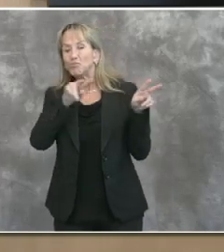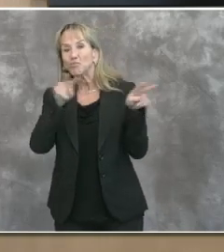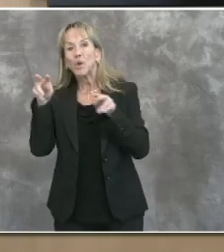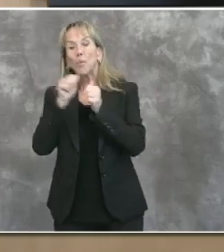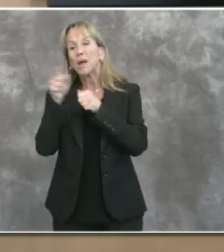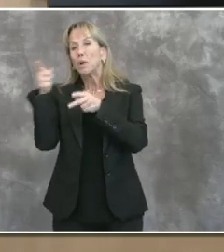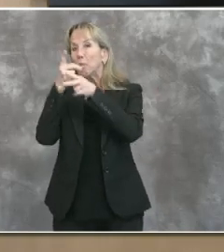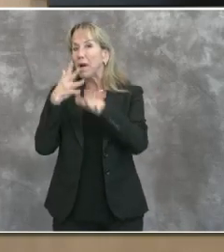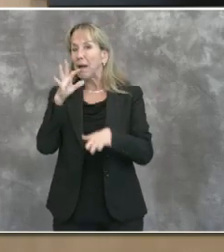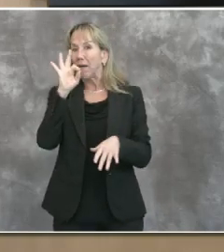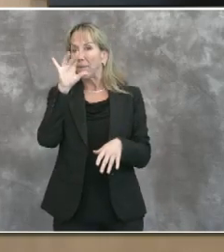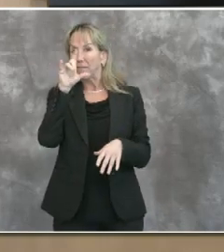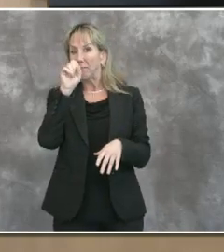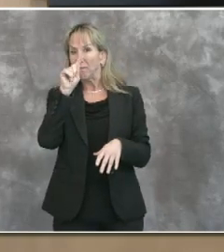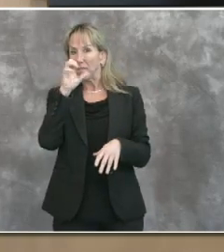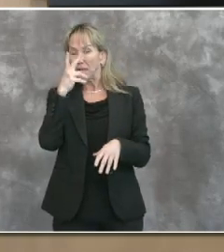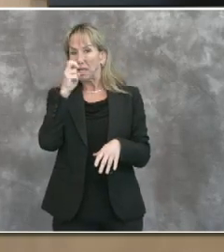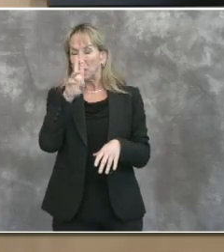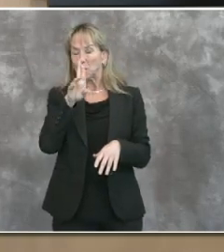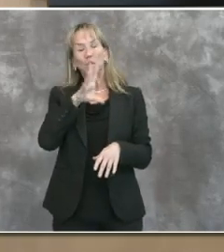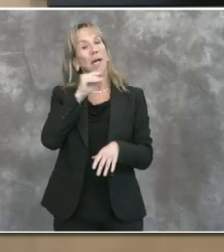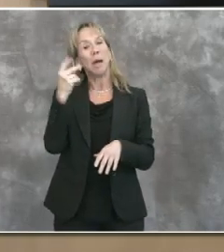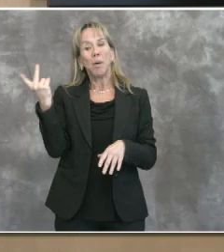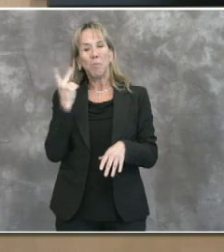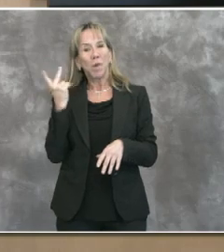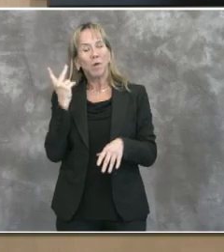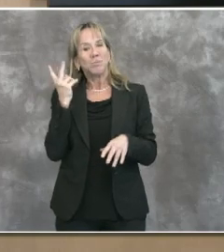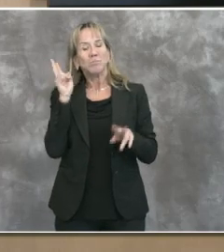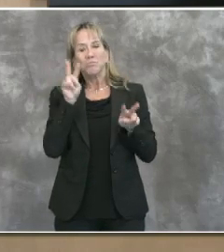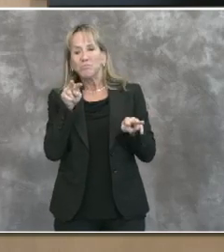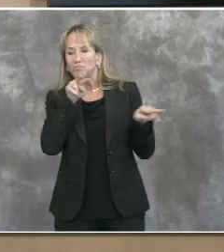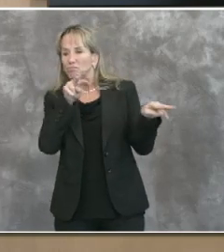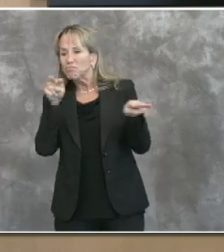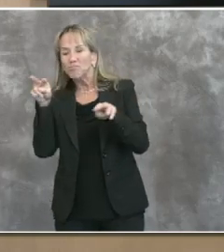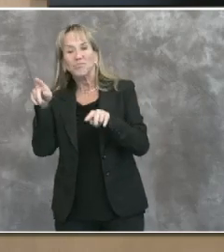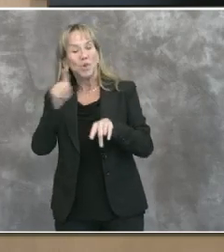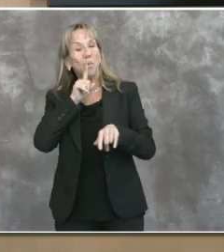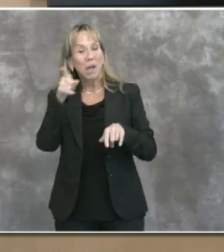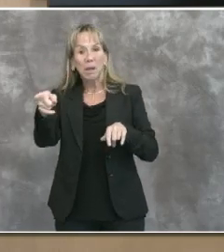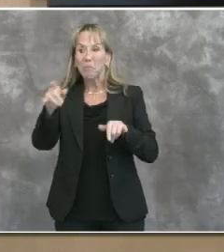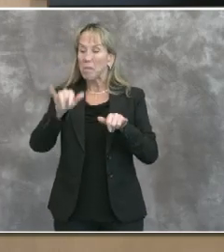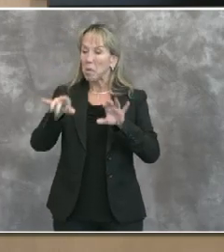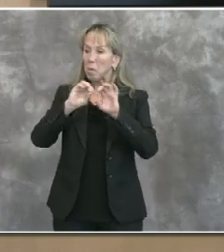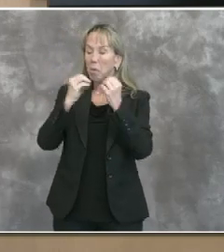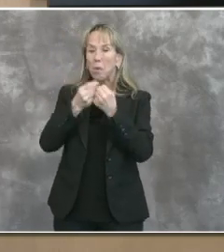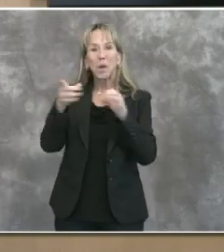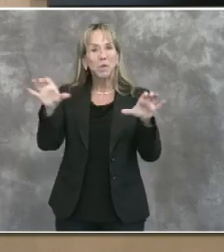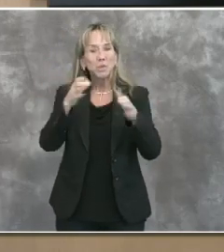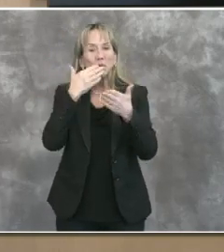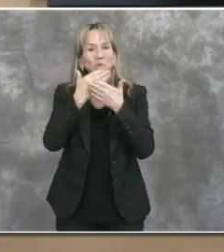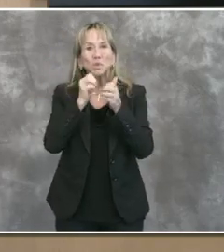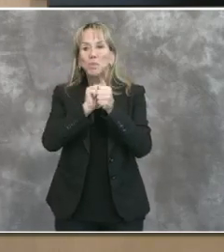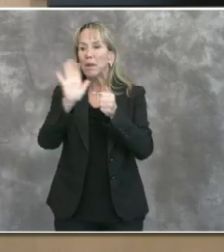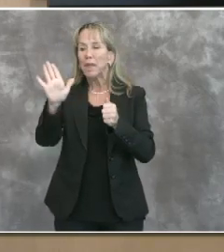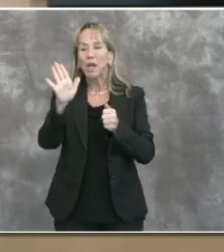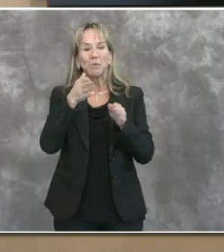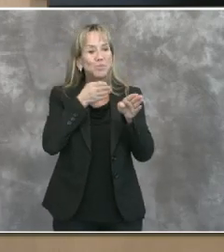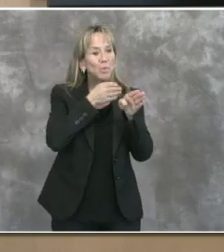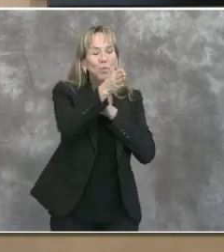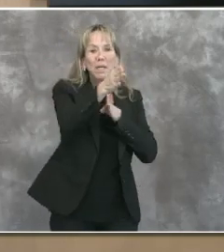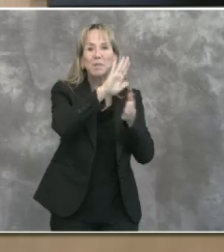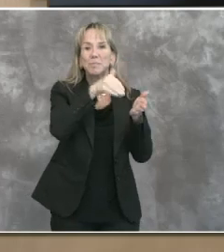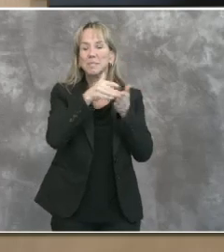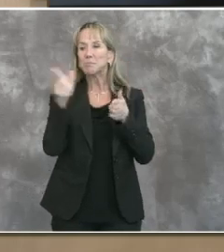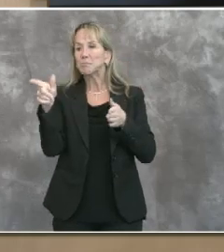Fletcher. Together, we have seen the good work of the partnership that it does with its career centers and its job search,